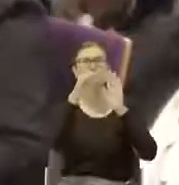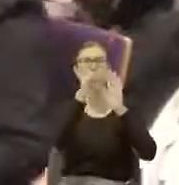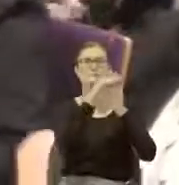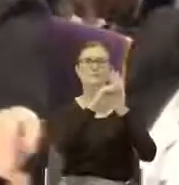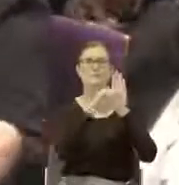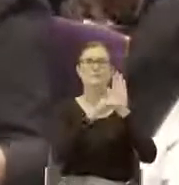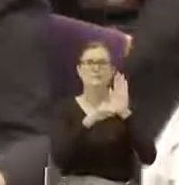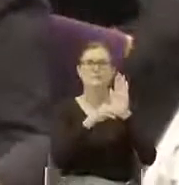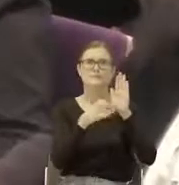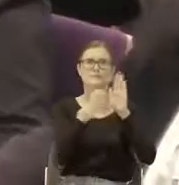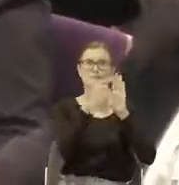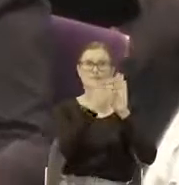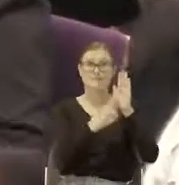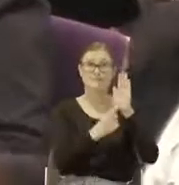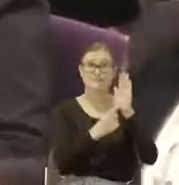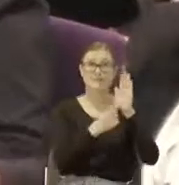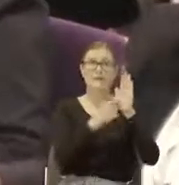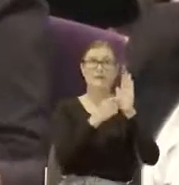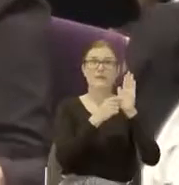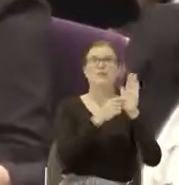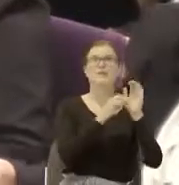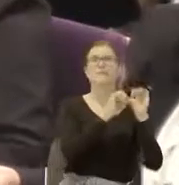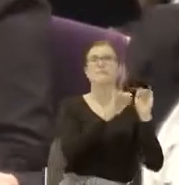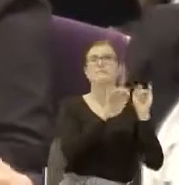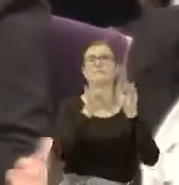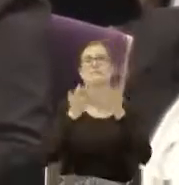and many others in place,